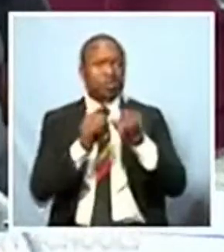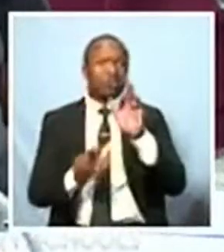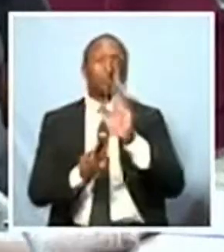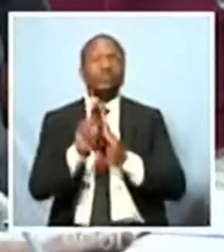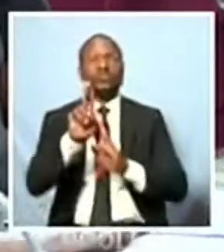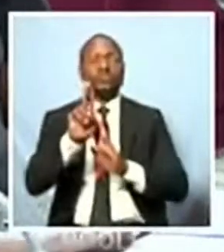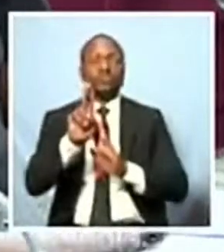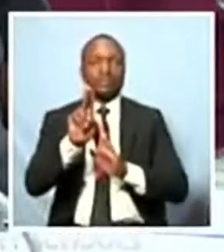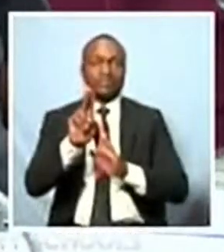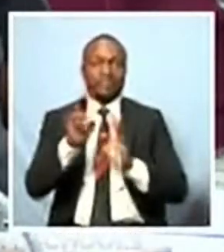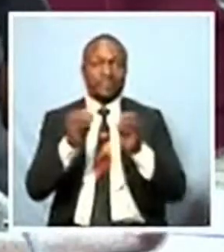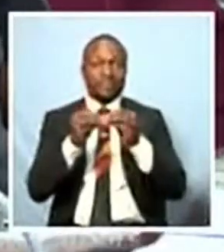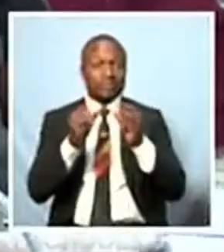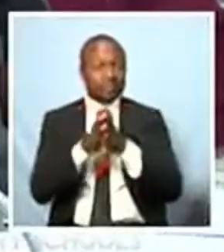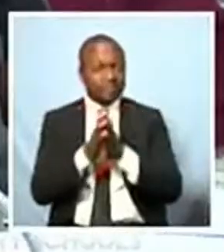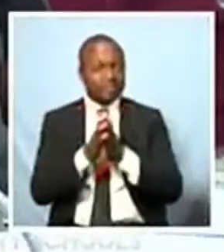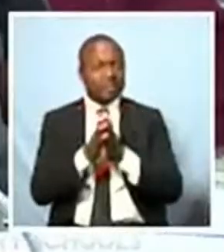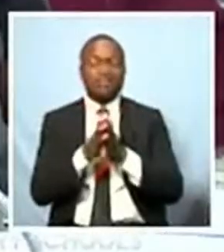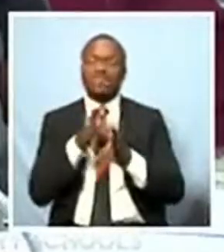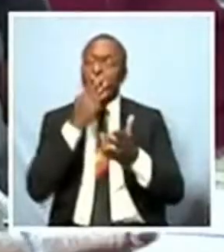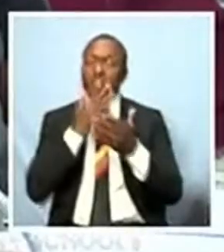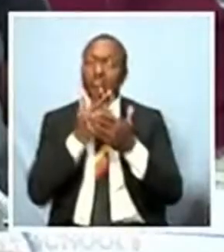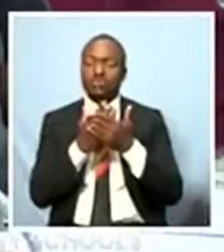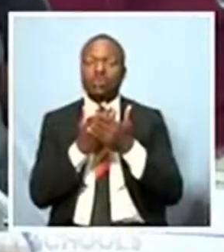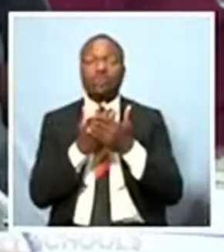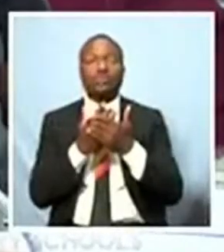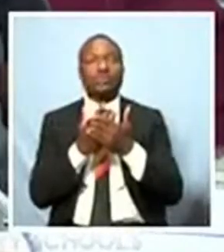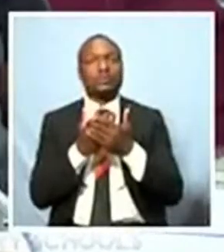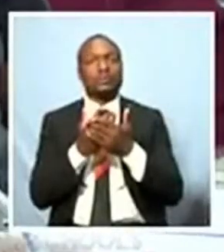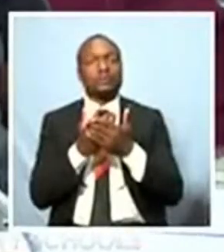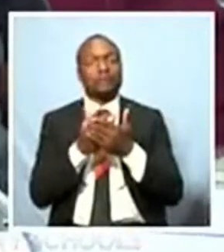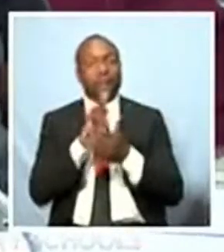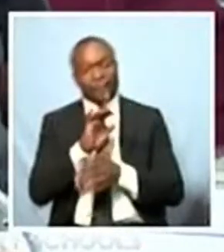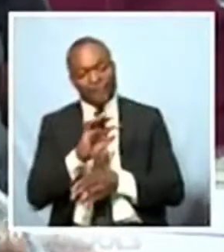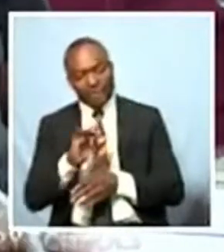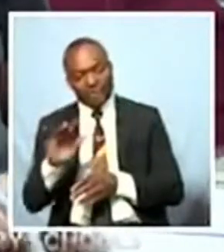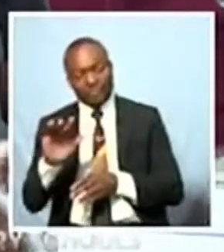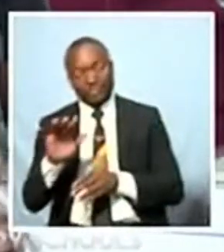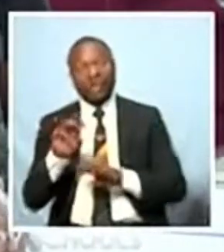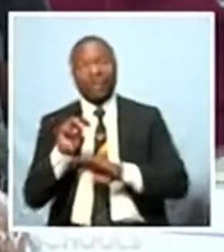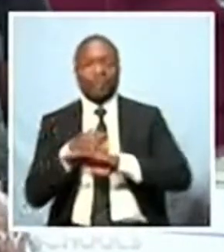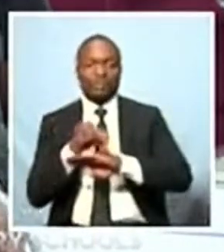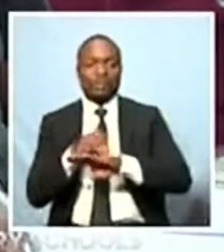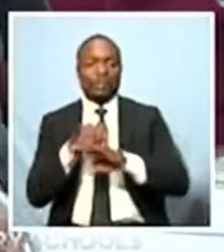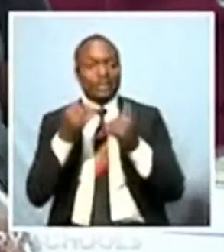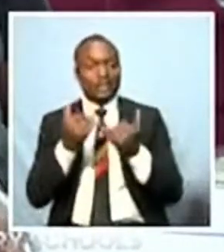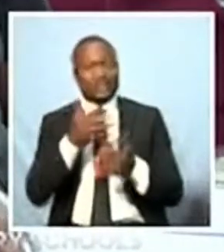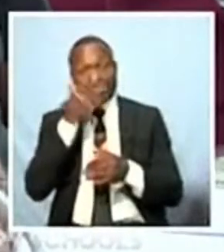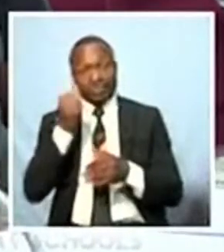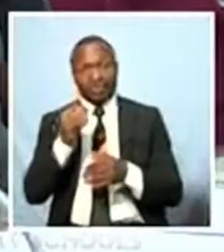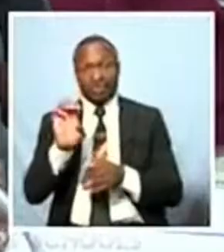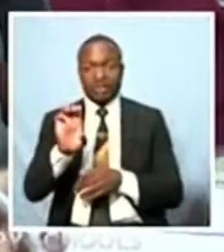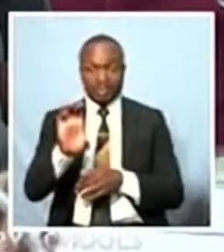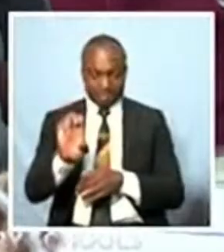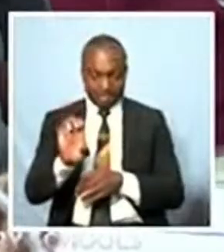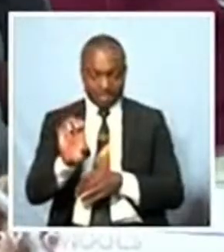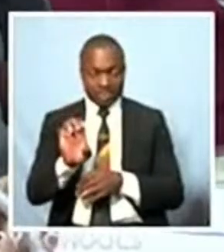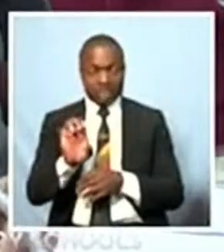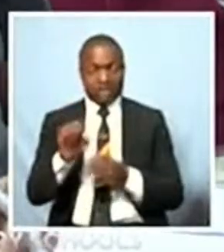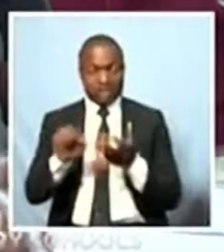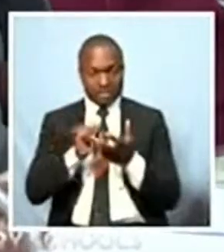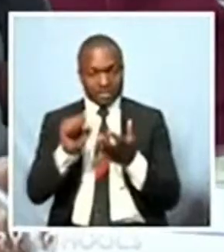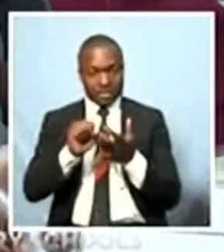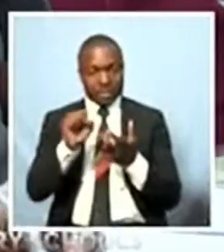were fluent in their spellings and maths. But now we're even better because we started from early childhood. But statistics are showing